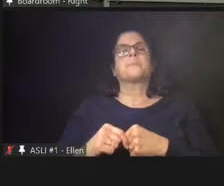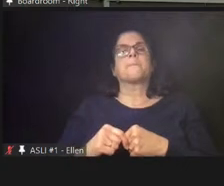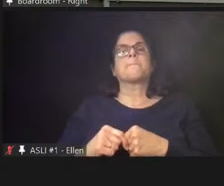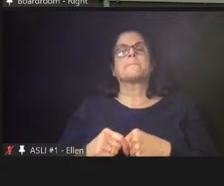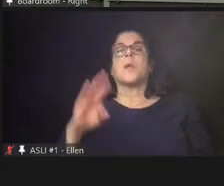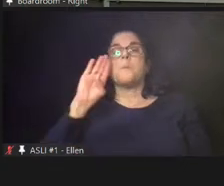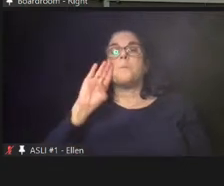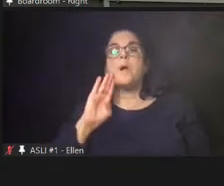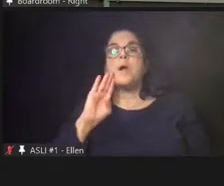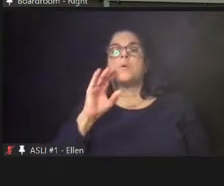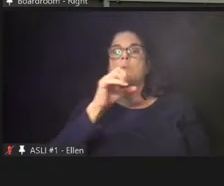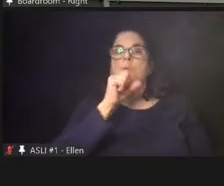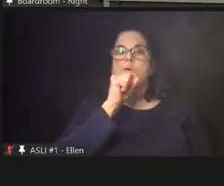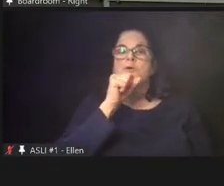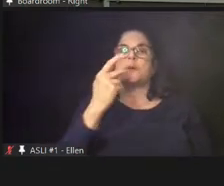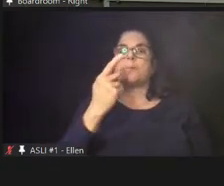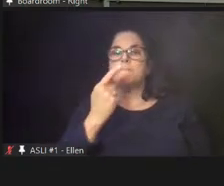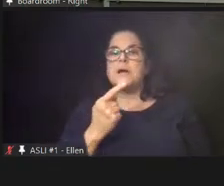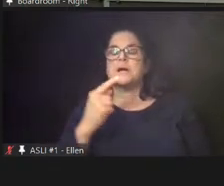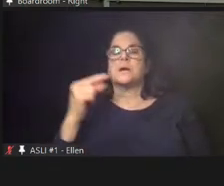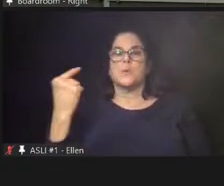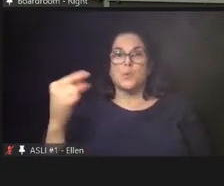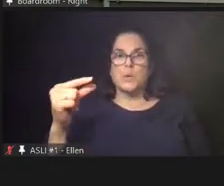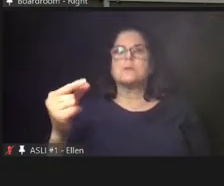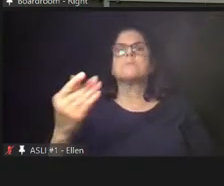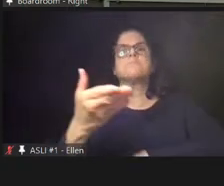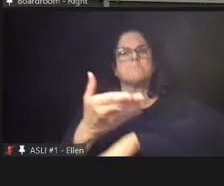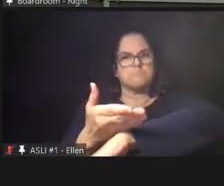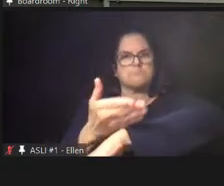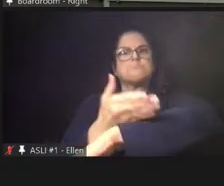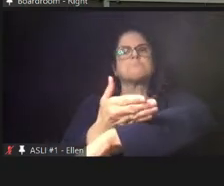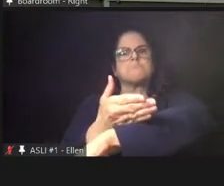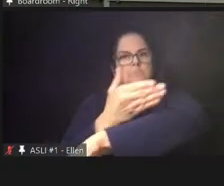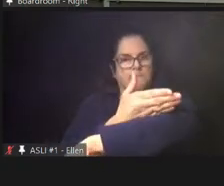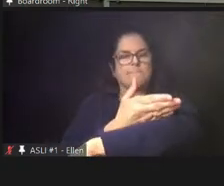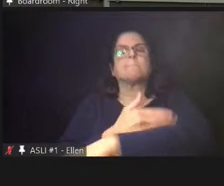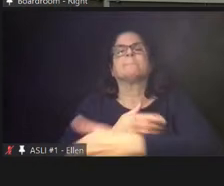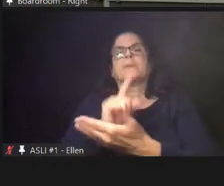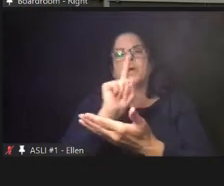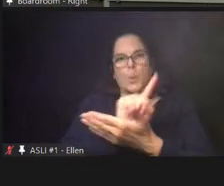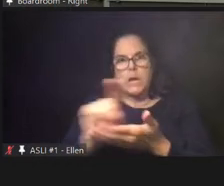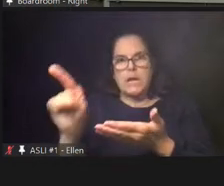and pink lines, we are seeing significant improvements in the percentage of weekday scheduled service